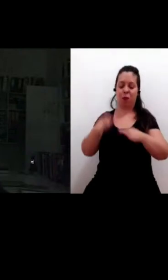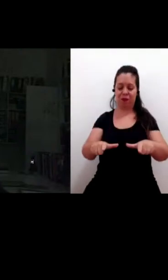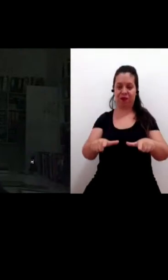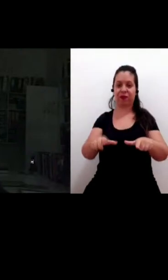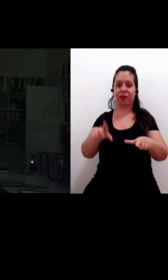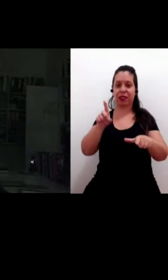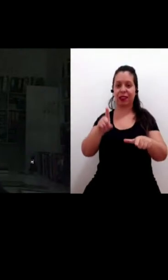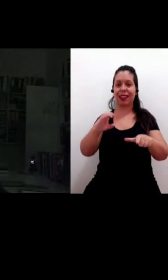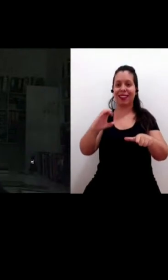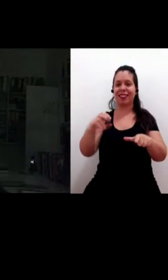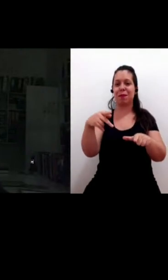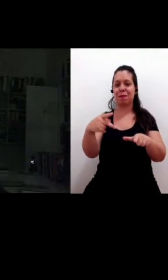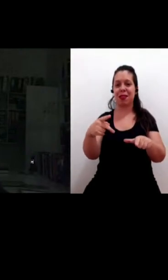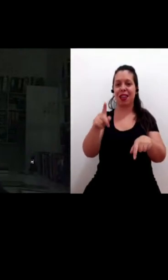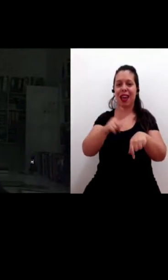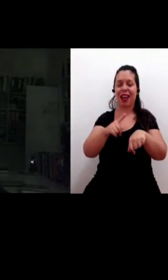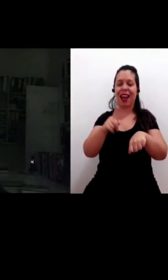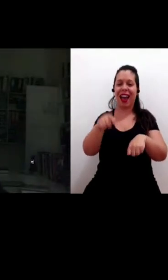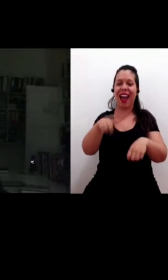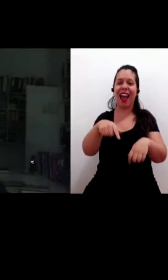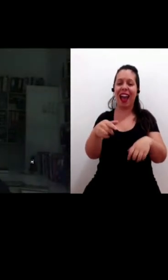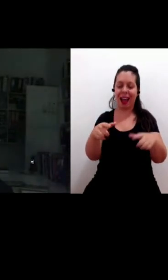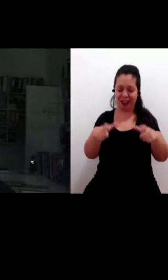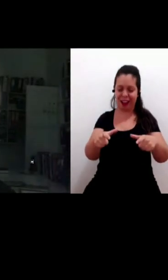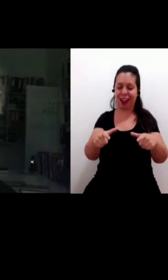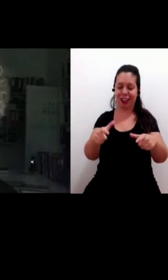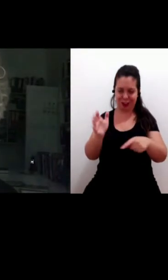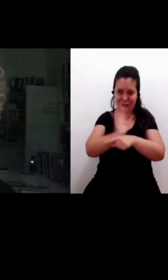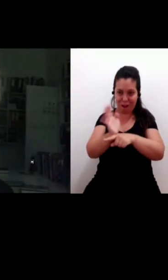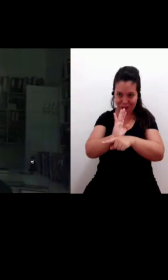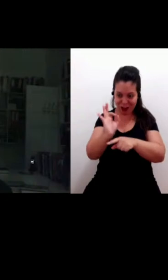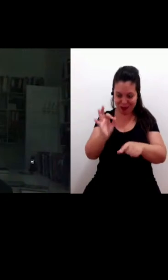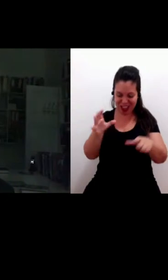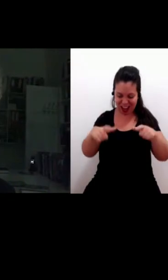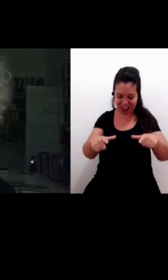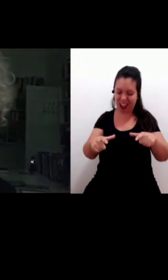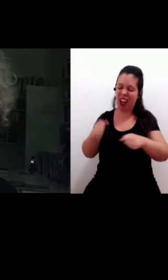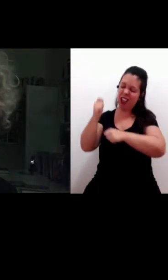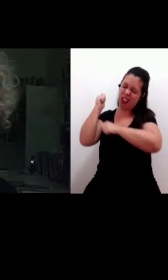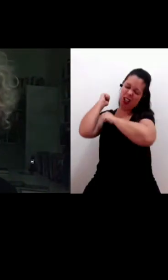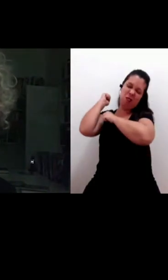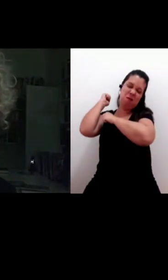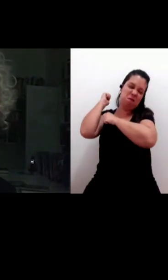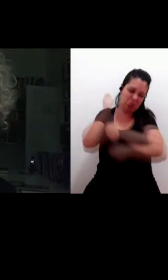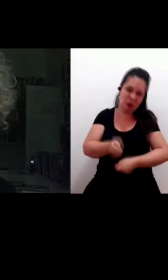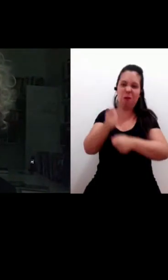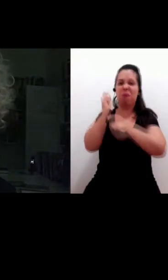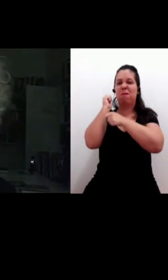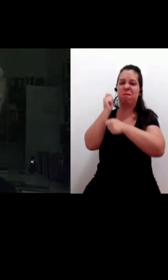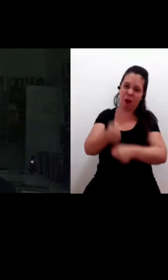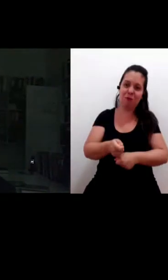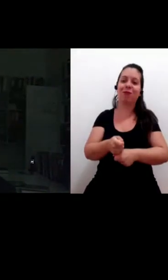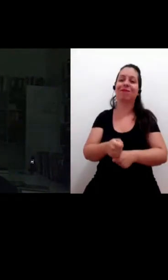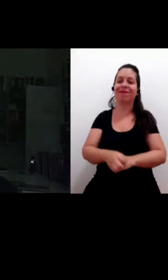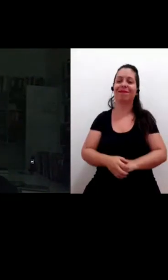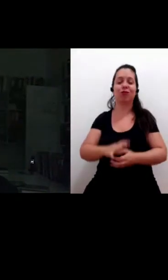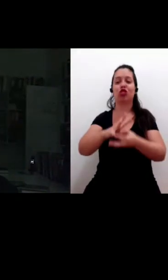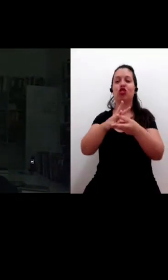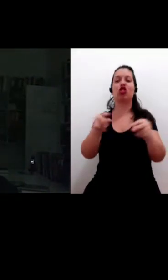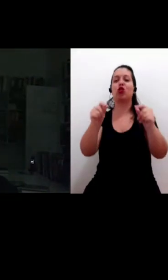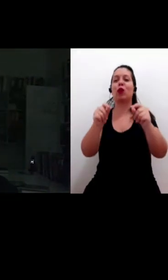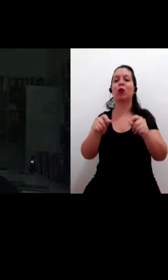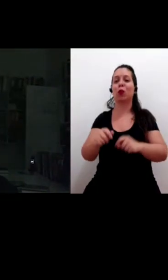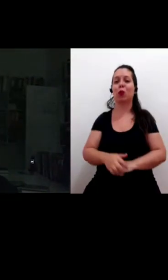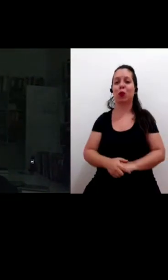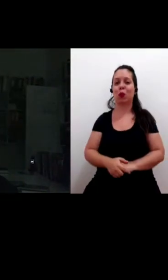physical thing of the film. So we destroyed it on stage in Rotterdam. And you did another